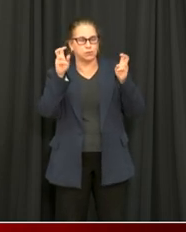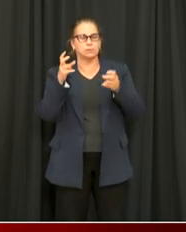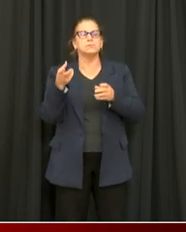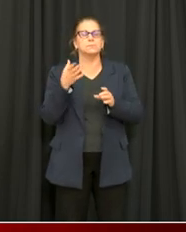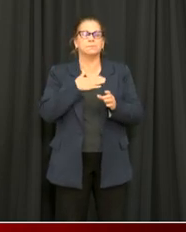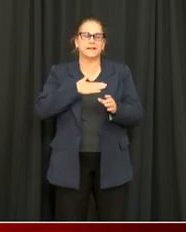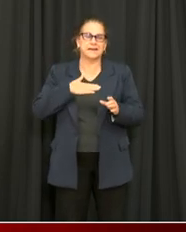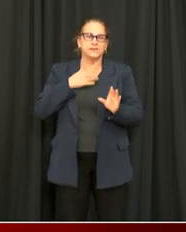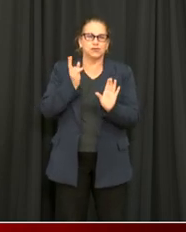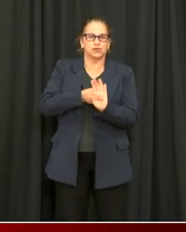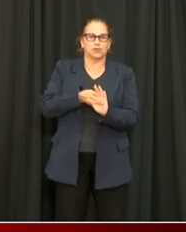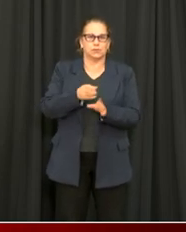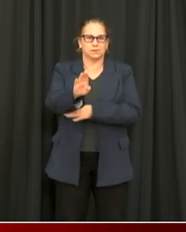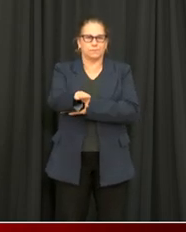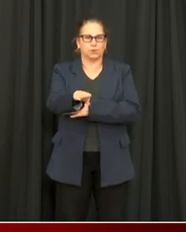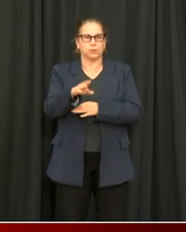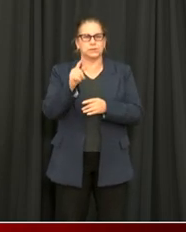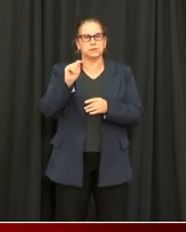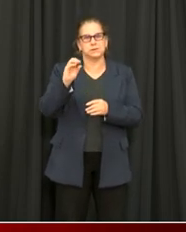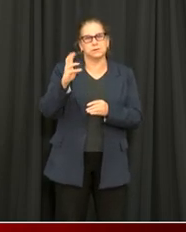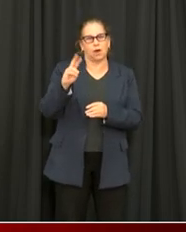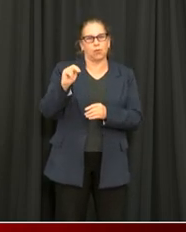do so by dialing